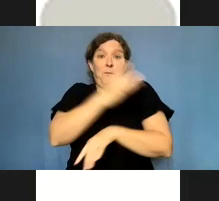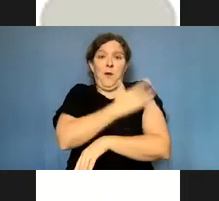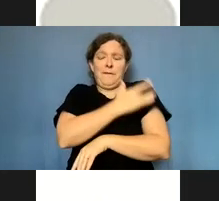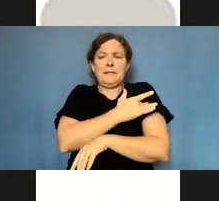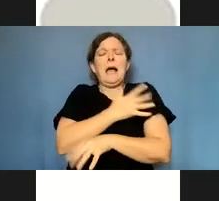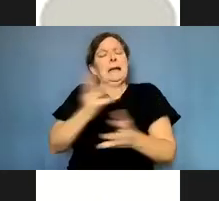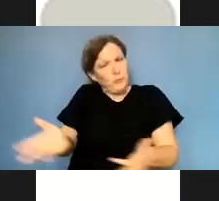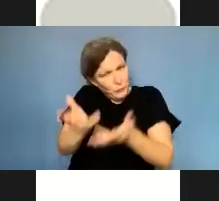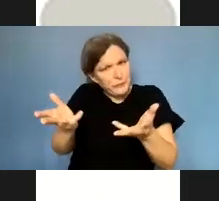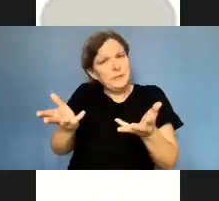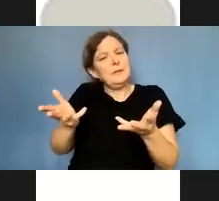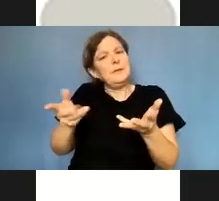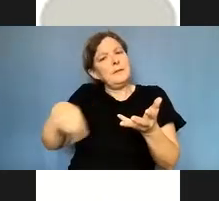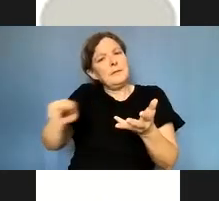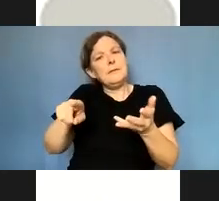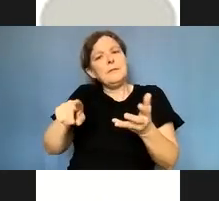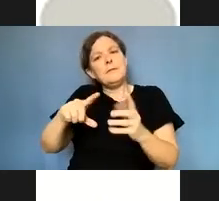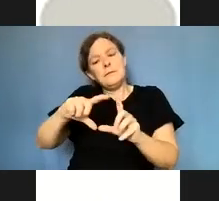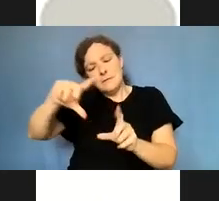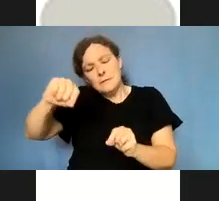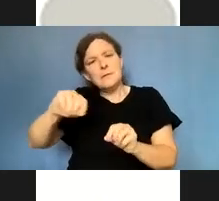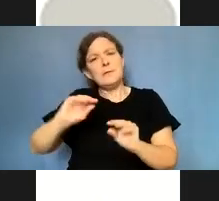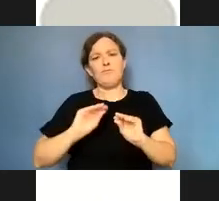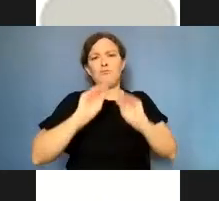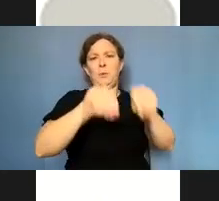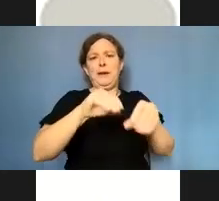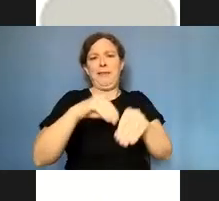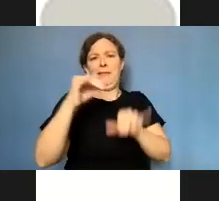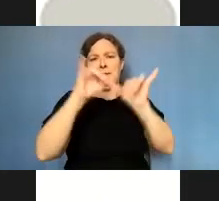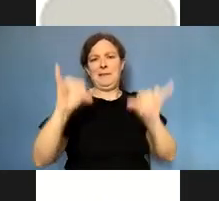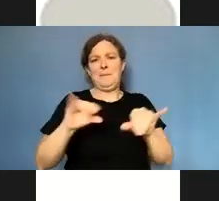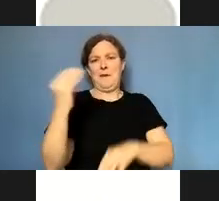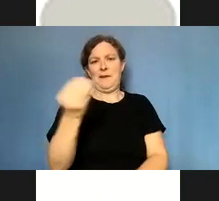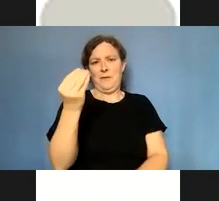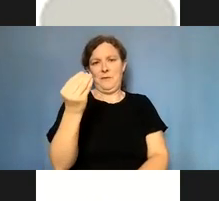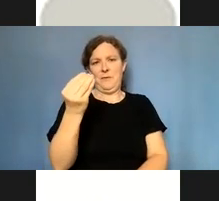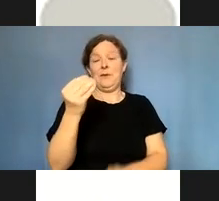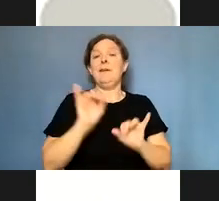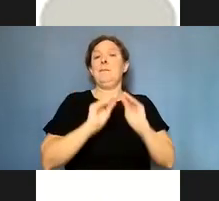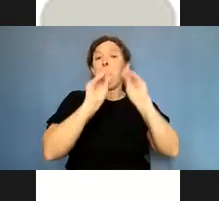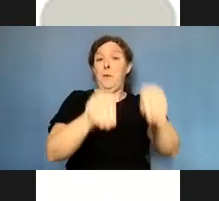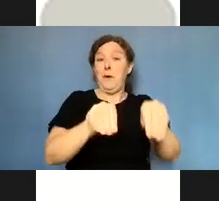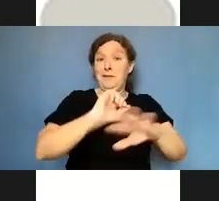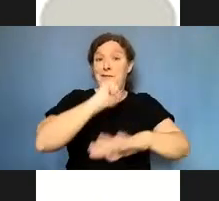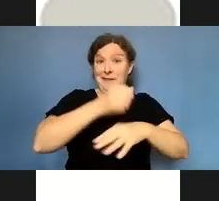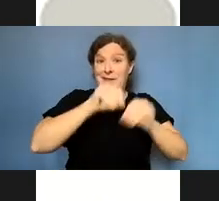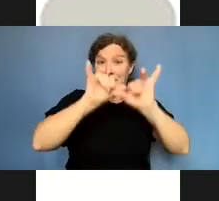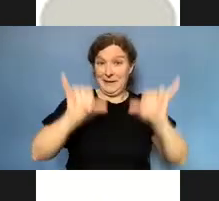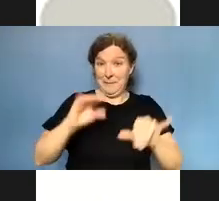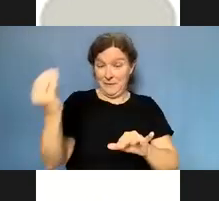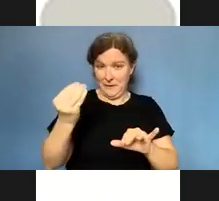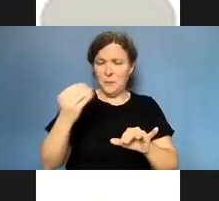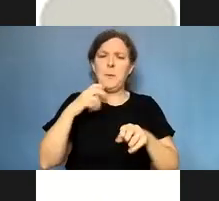them to have those vaccines documented here in Ontario, because that is what will allow them to get that Ontario vaccination